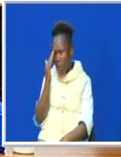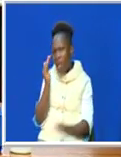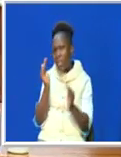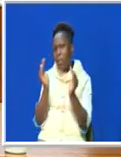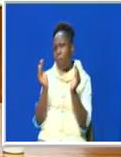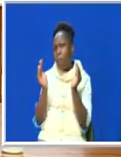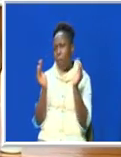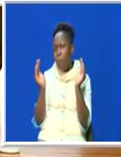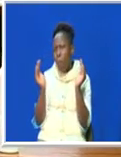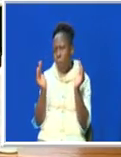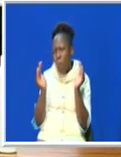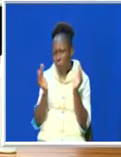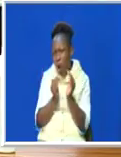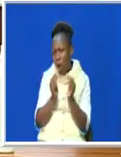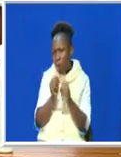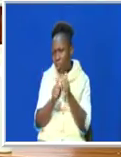smallest?